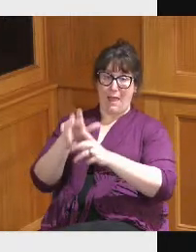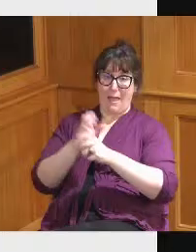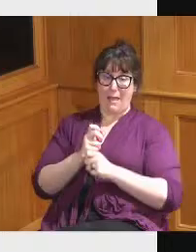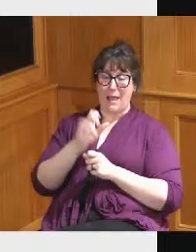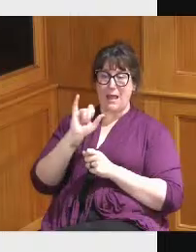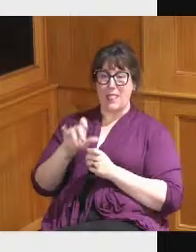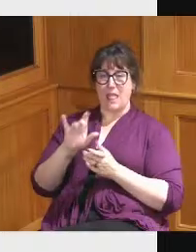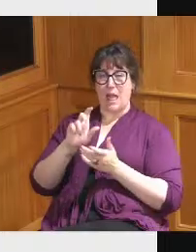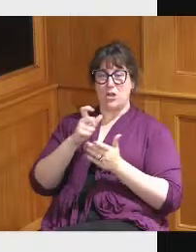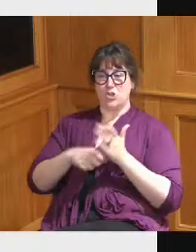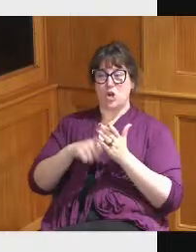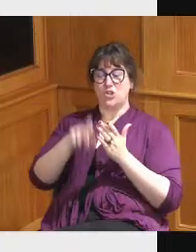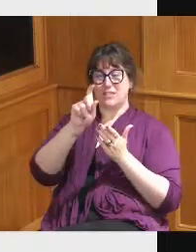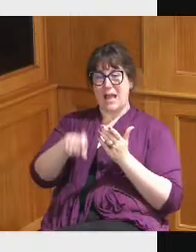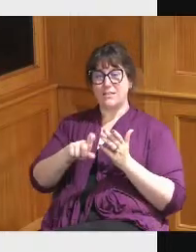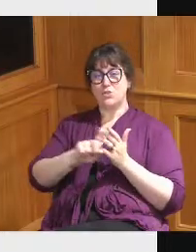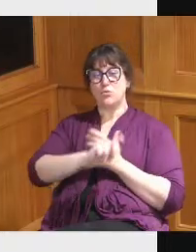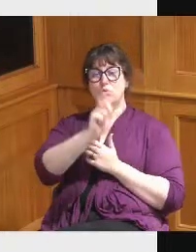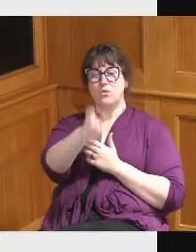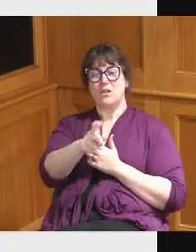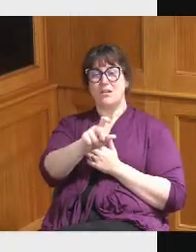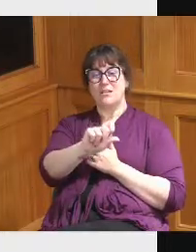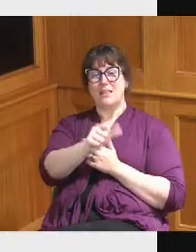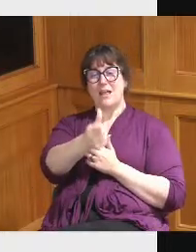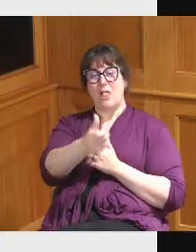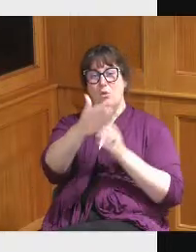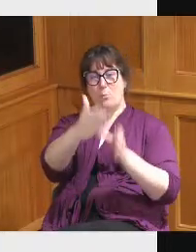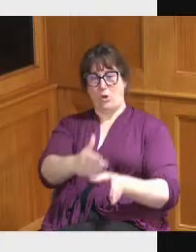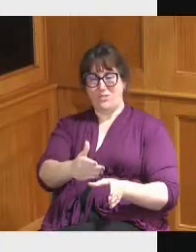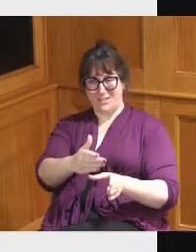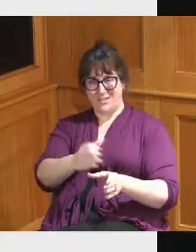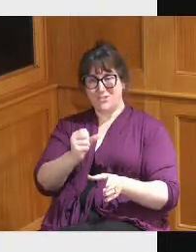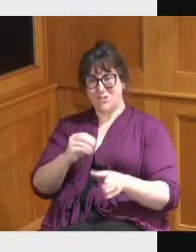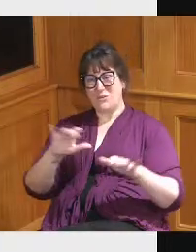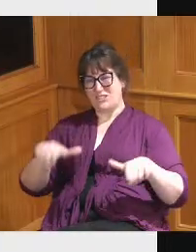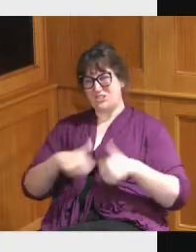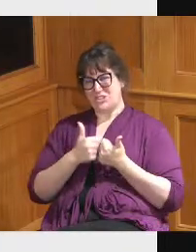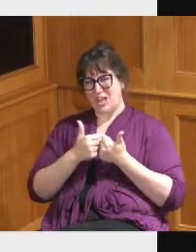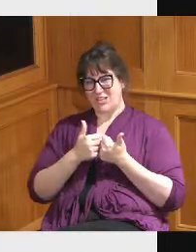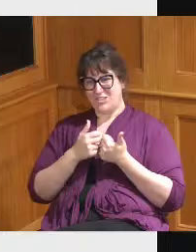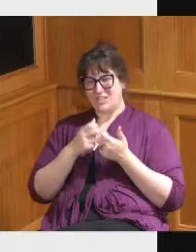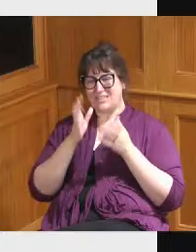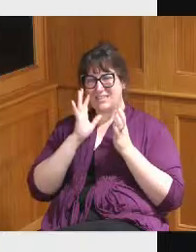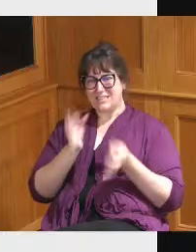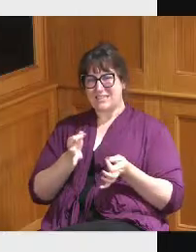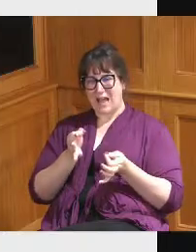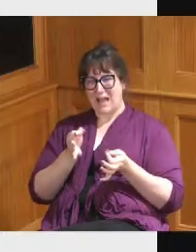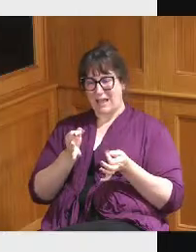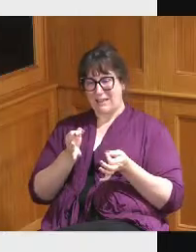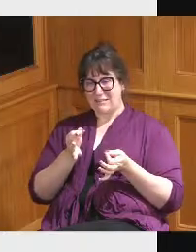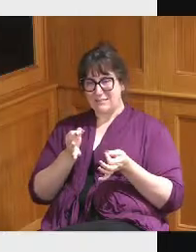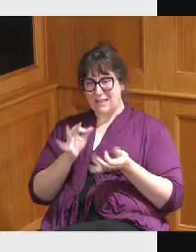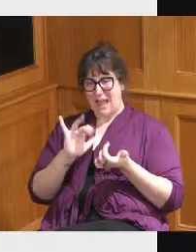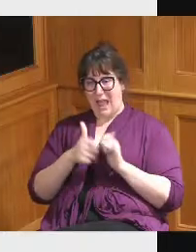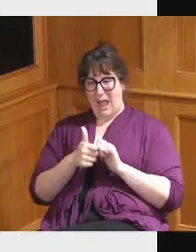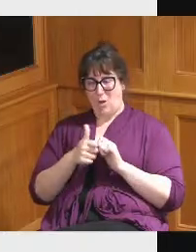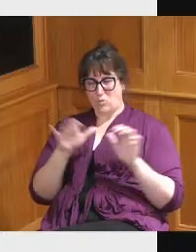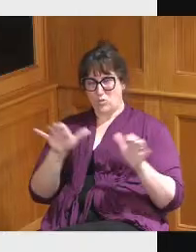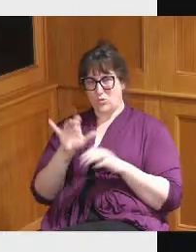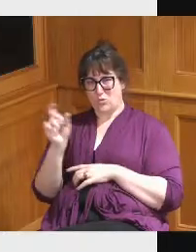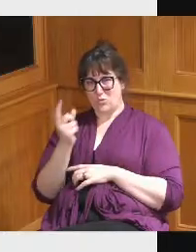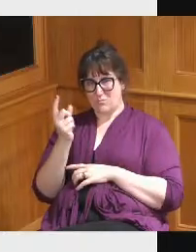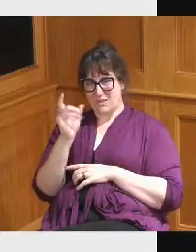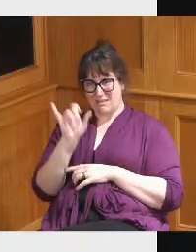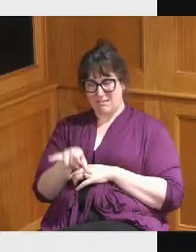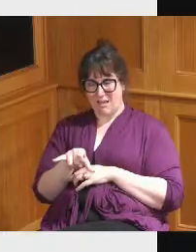charges would have to be passed on to other customers. So it becomes very challenging to determine the stability of a rate structure that way. And